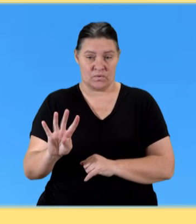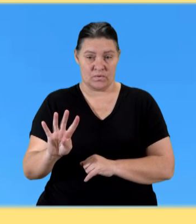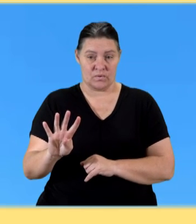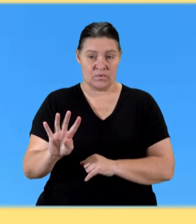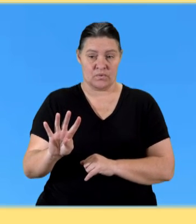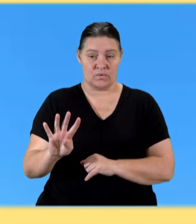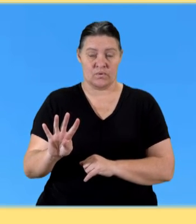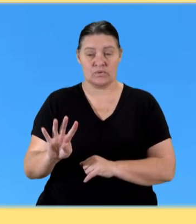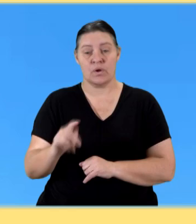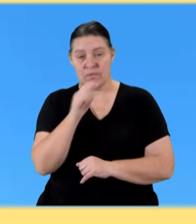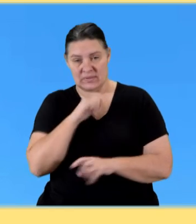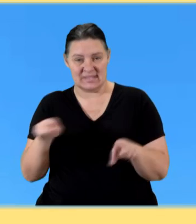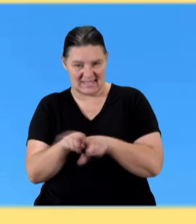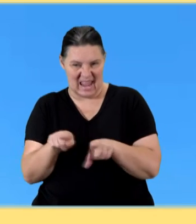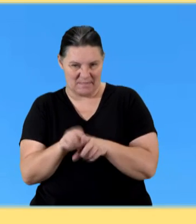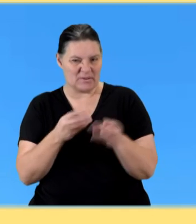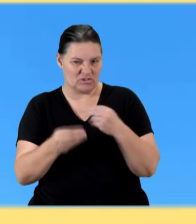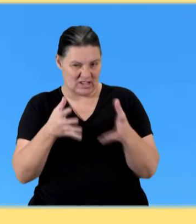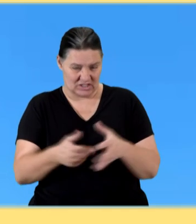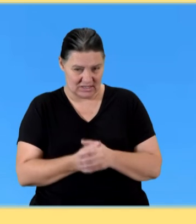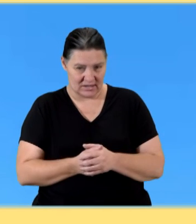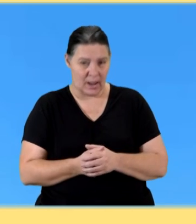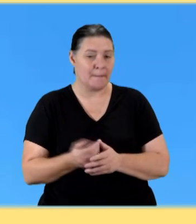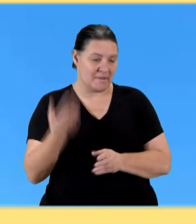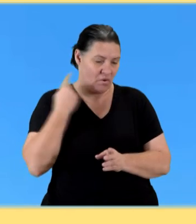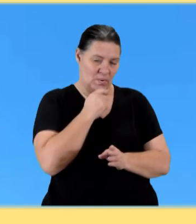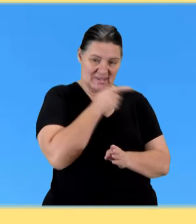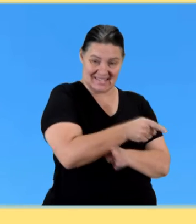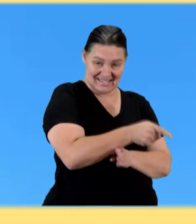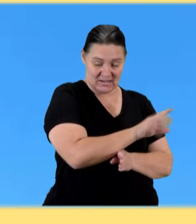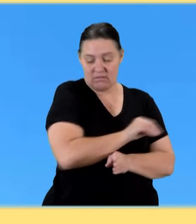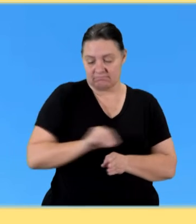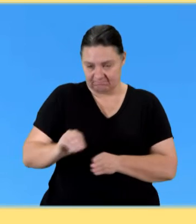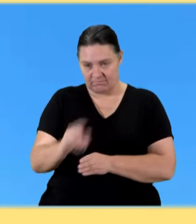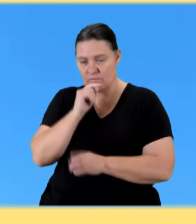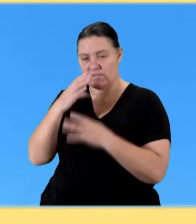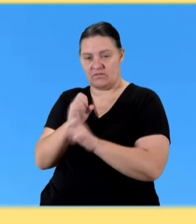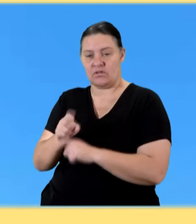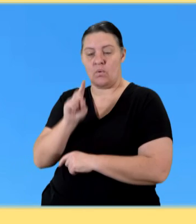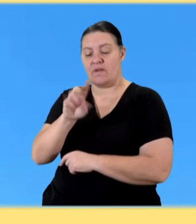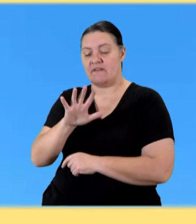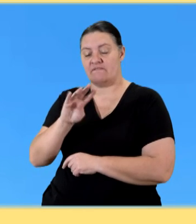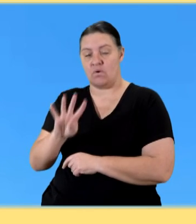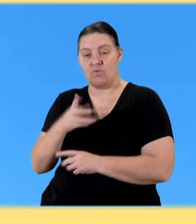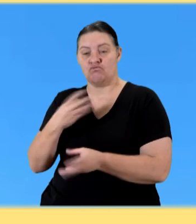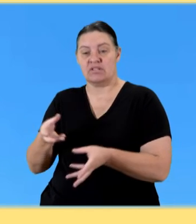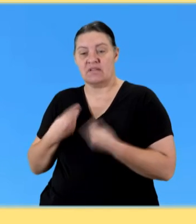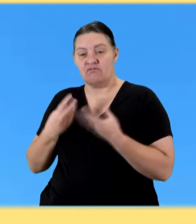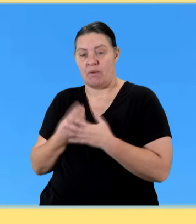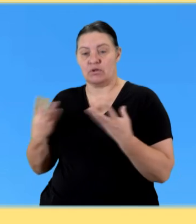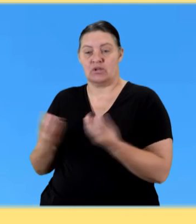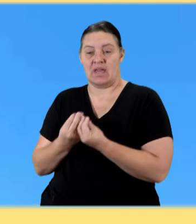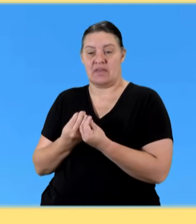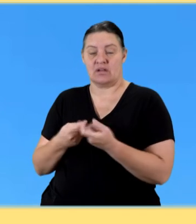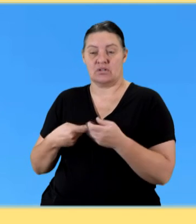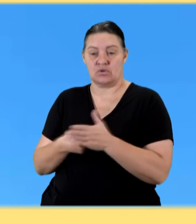154. So I'm using the very same transactions as we used earlier on. An invoice 154 received from